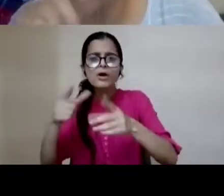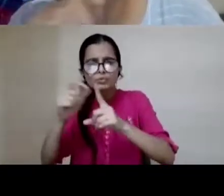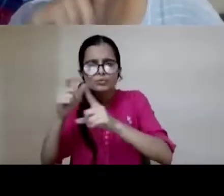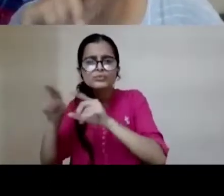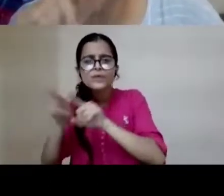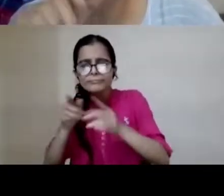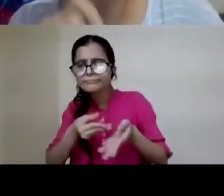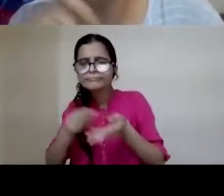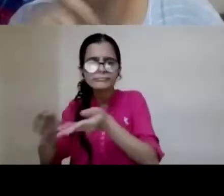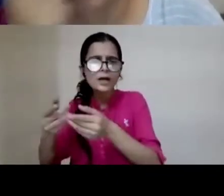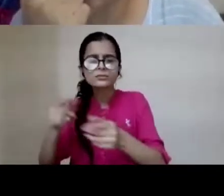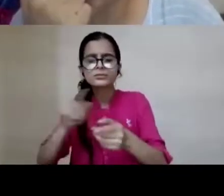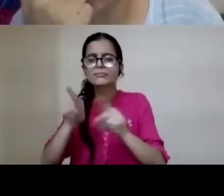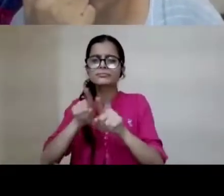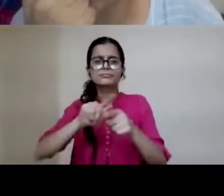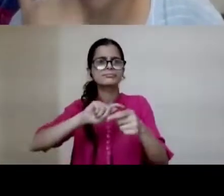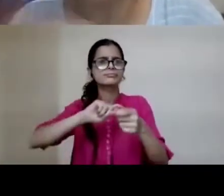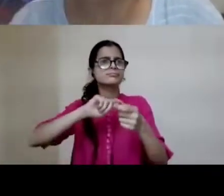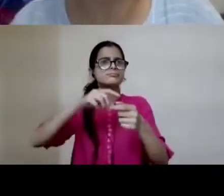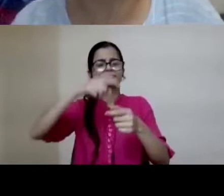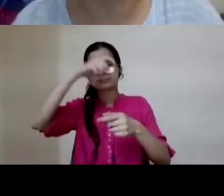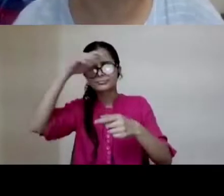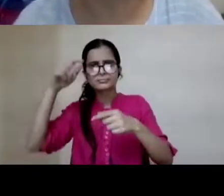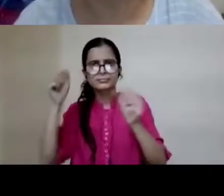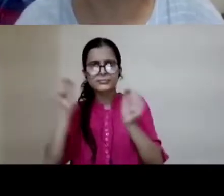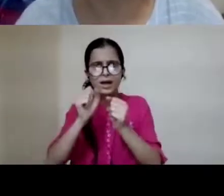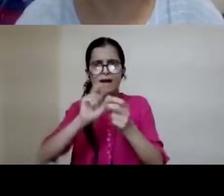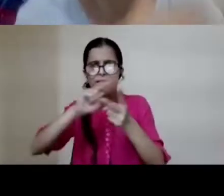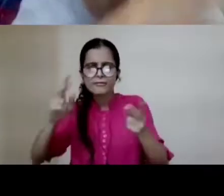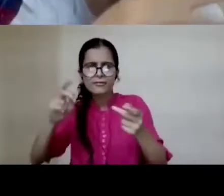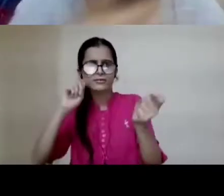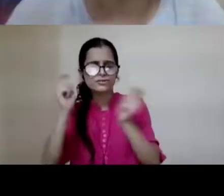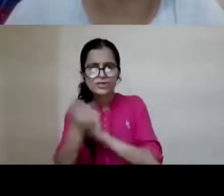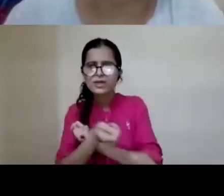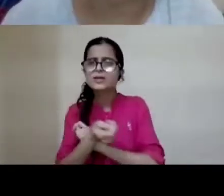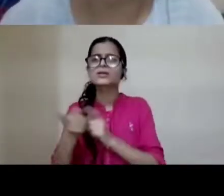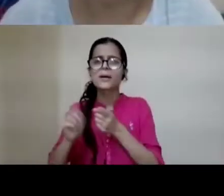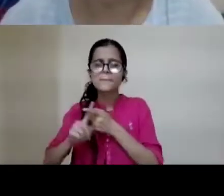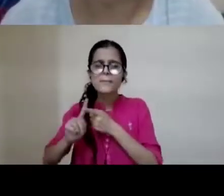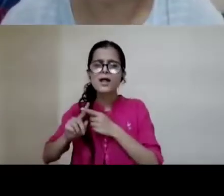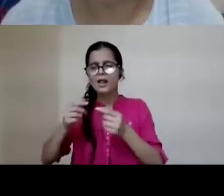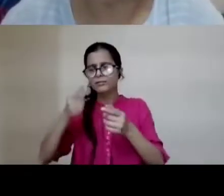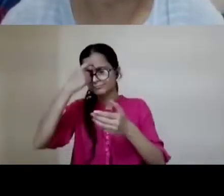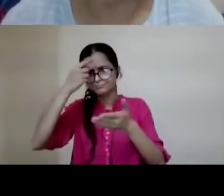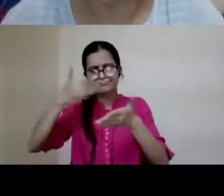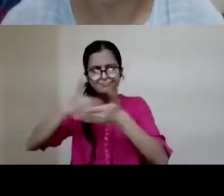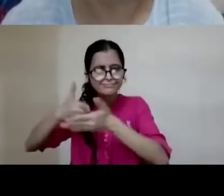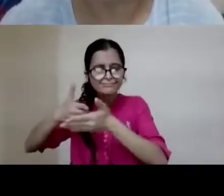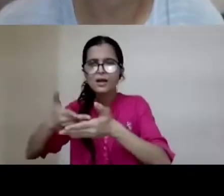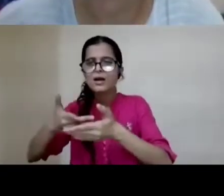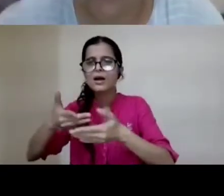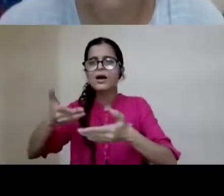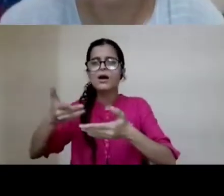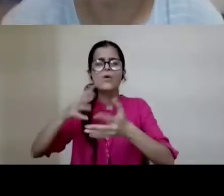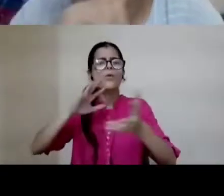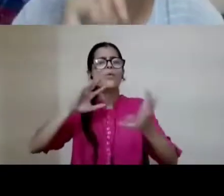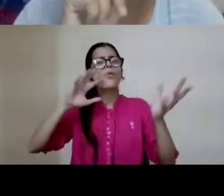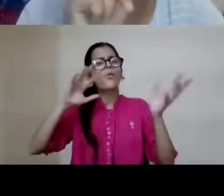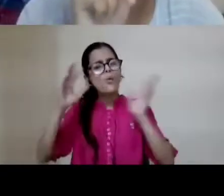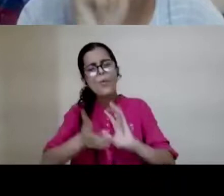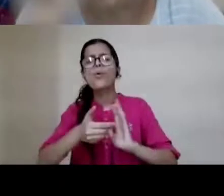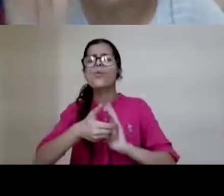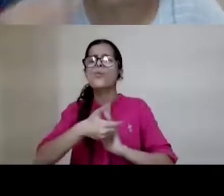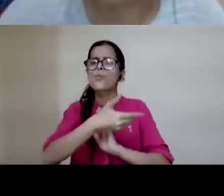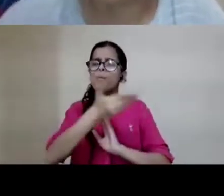of climate change and the fact of us talking about climate refugees, the entire problem with stateless people, there's a whole range of